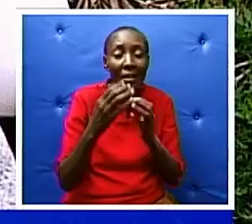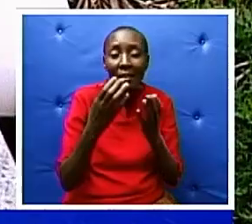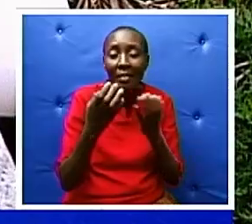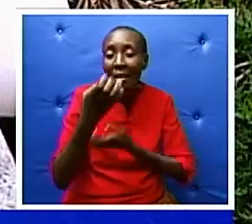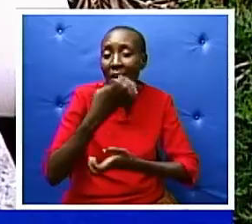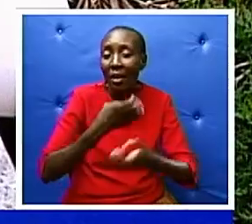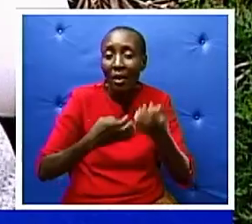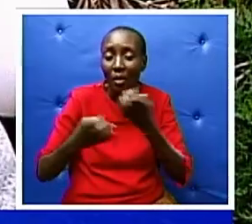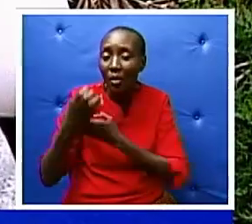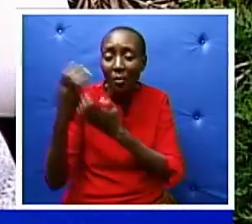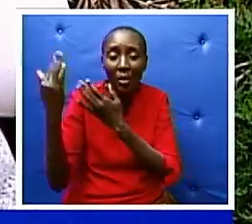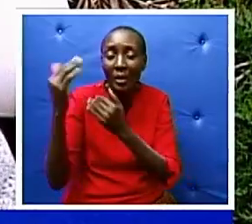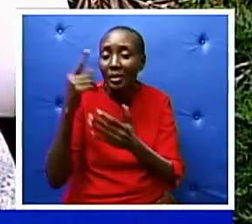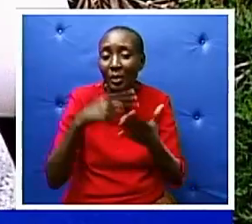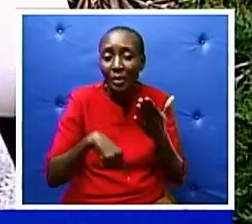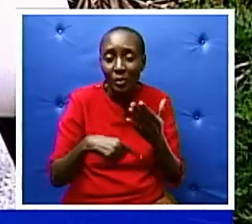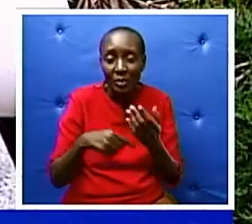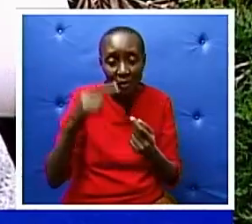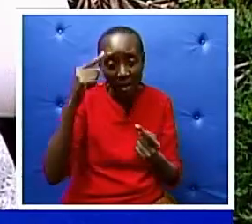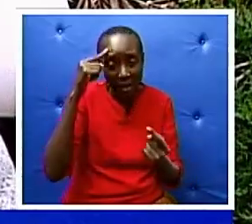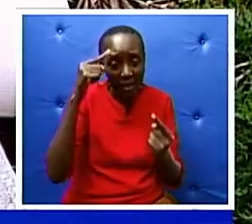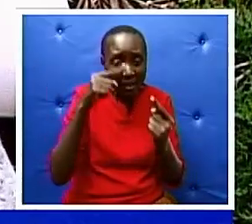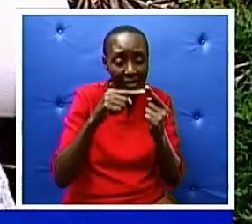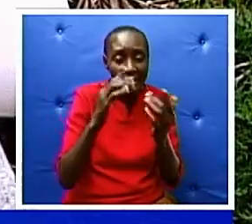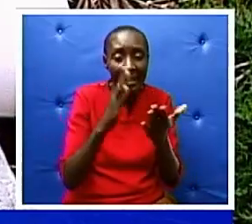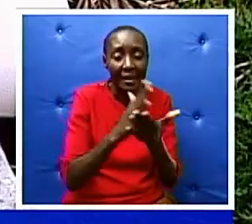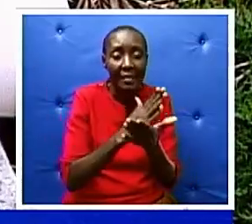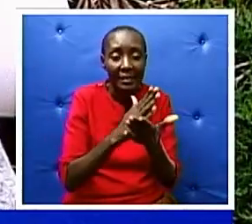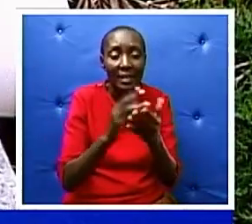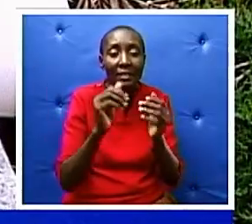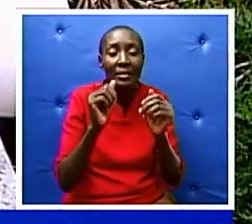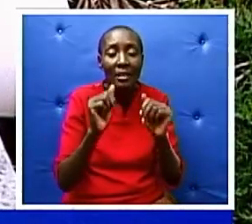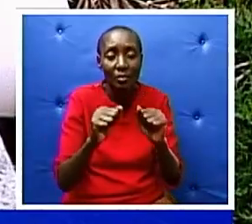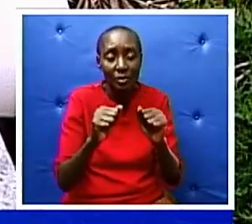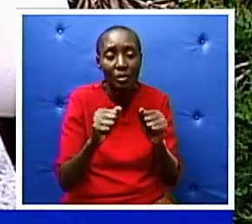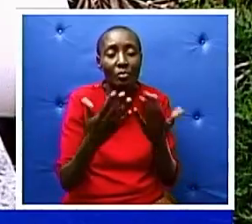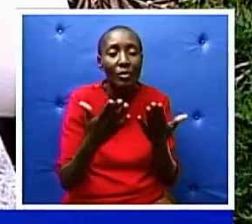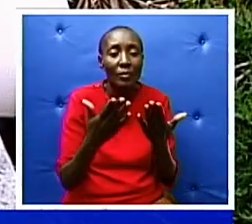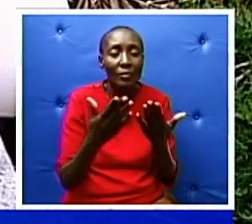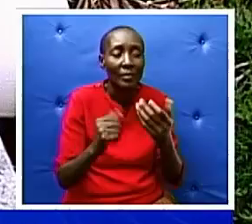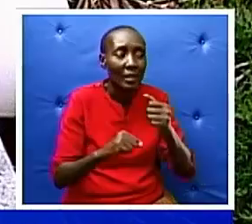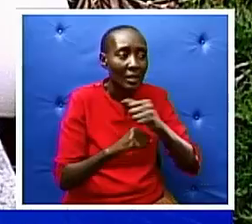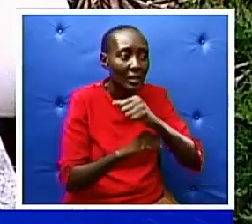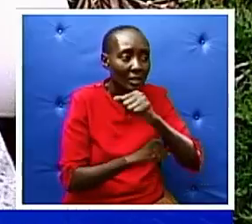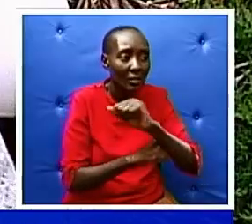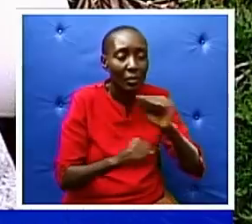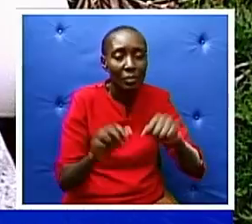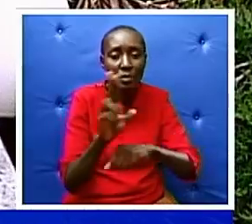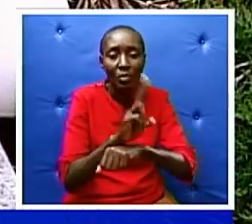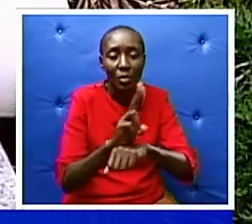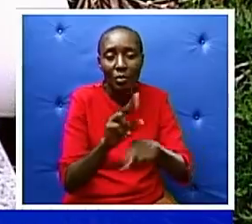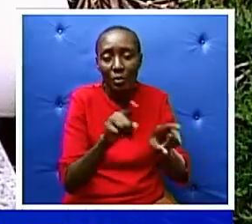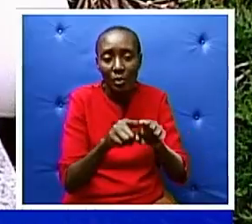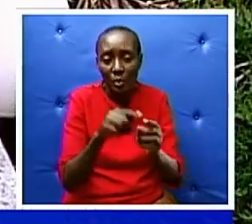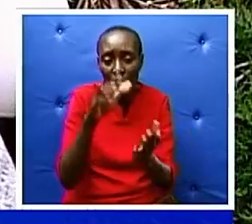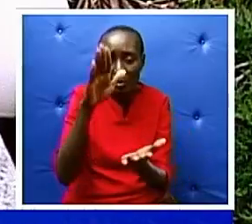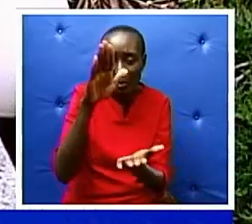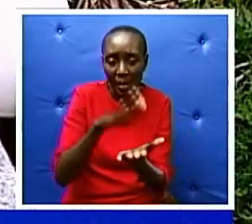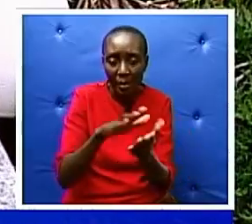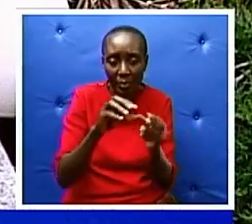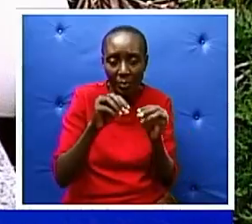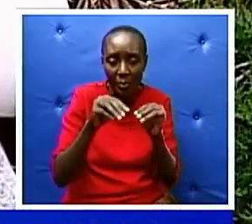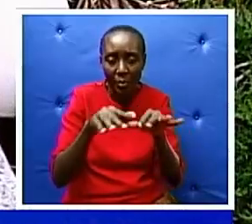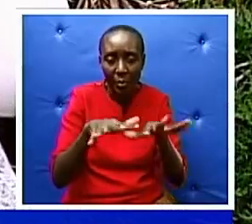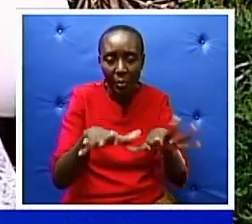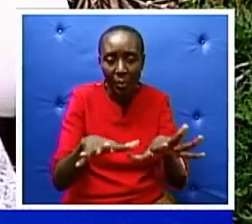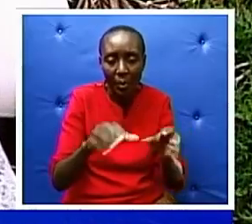So he targets the sectors that we can work on and that we can use to reduce the spread